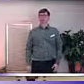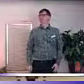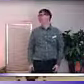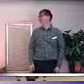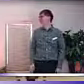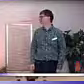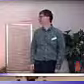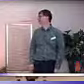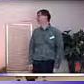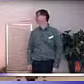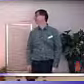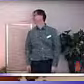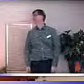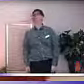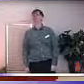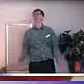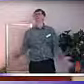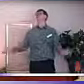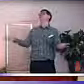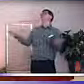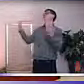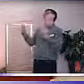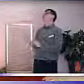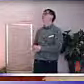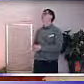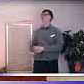And now to please stand.